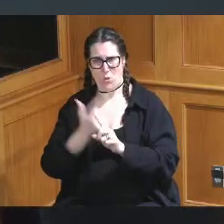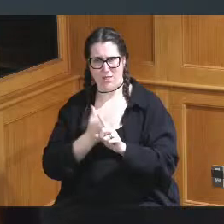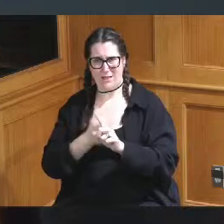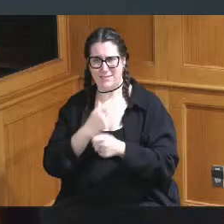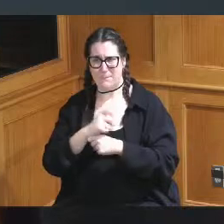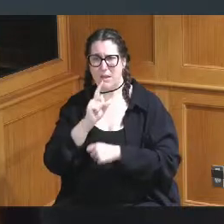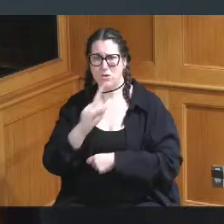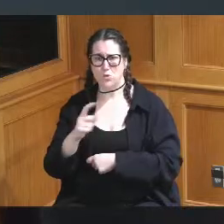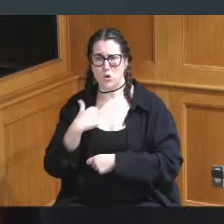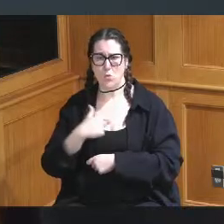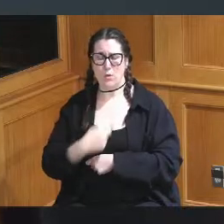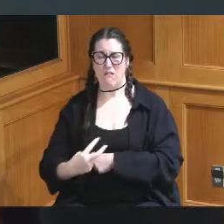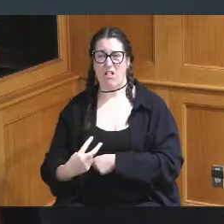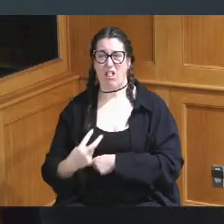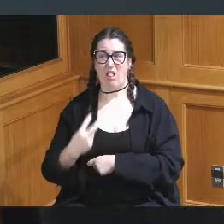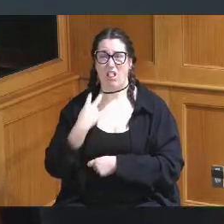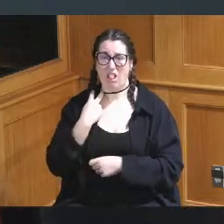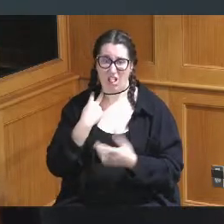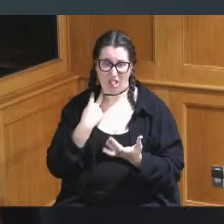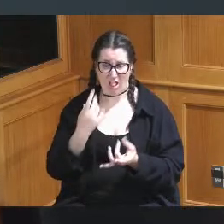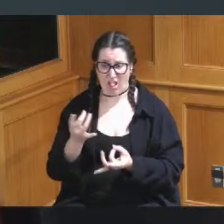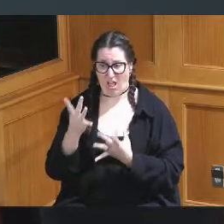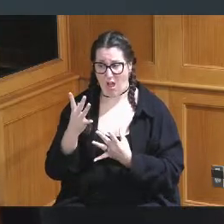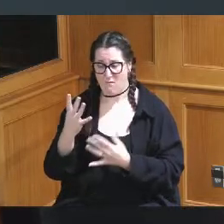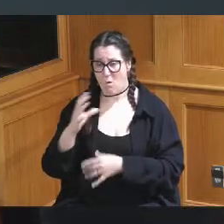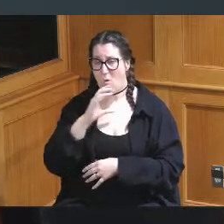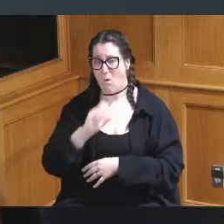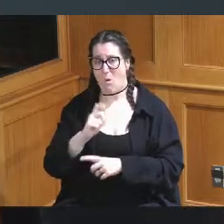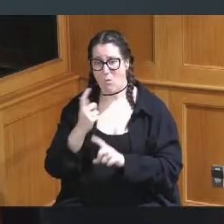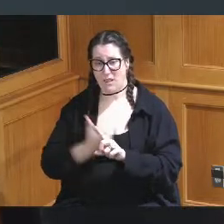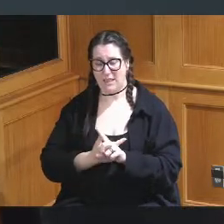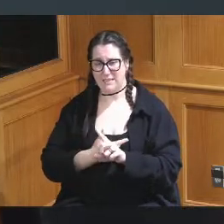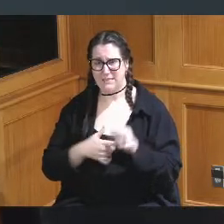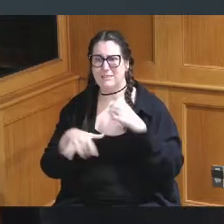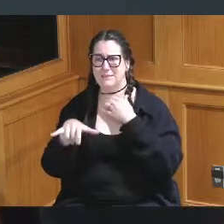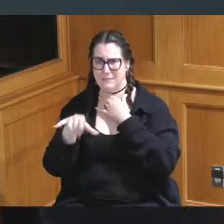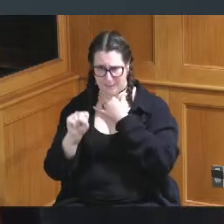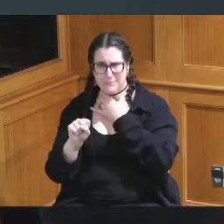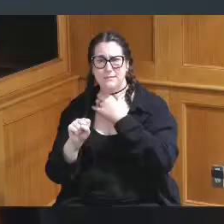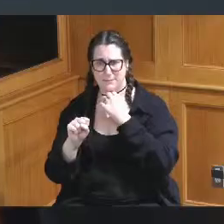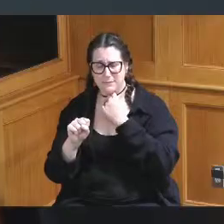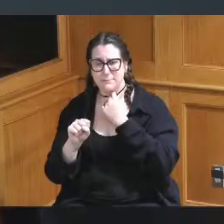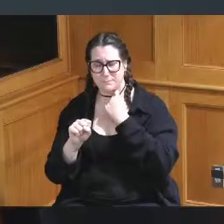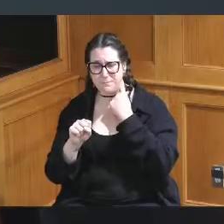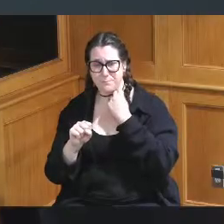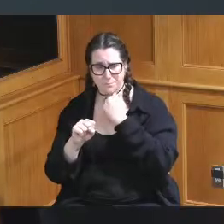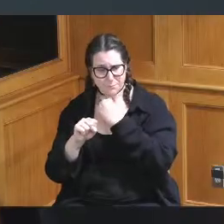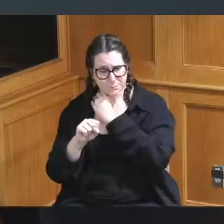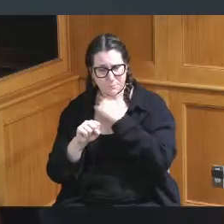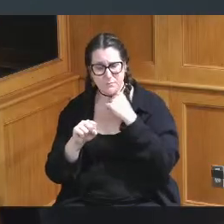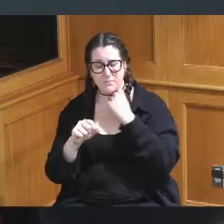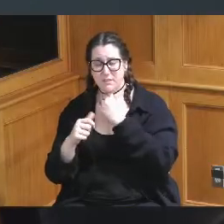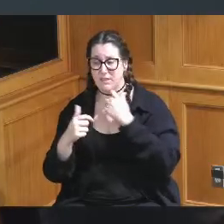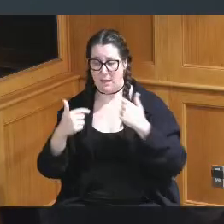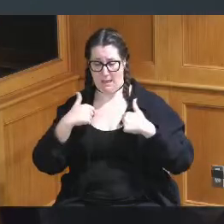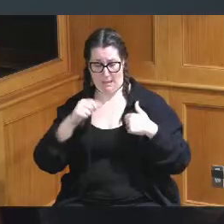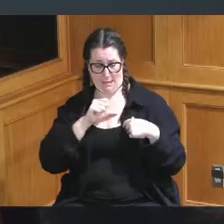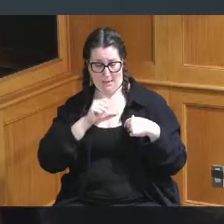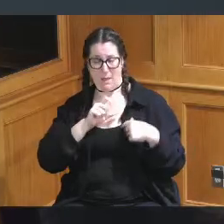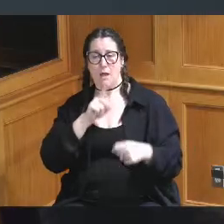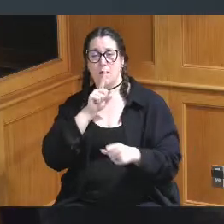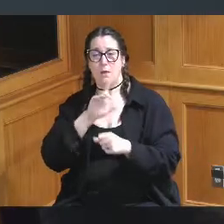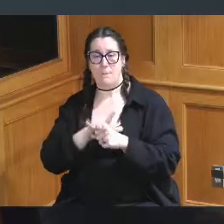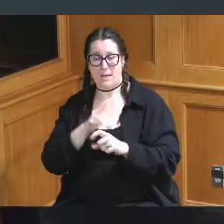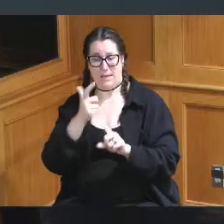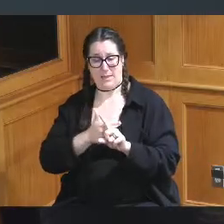were not stuck with the terrible lease for 10 more years? Yes. Did I commit to having a lease that